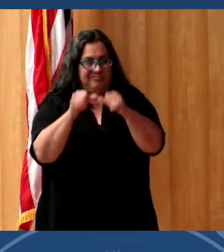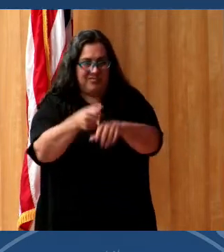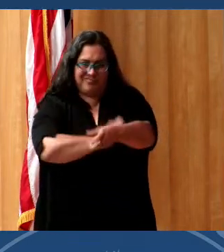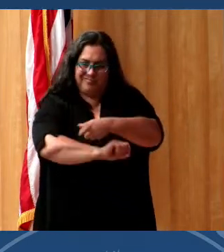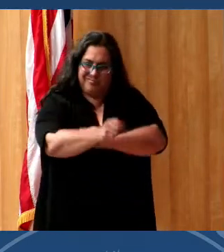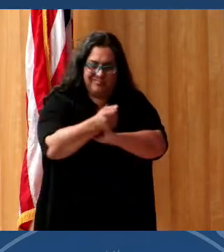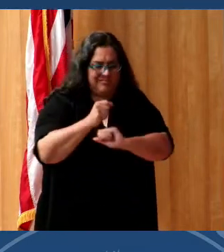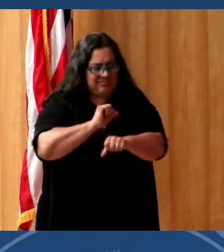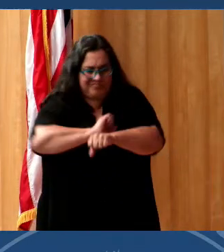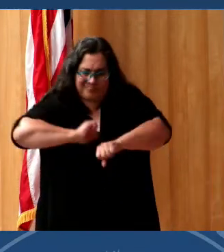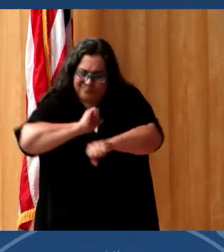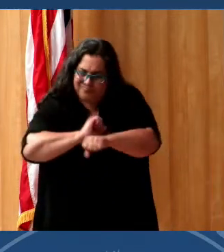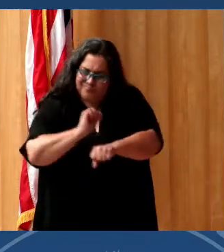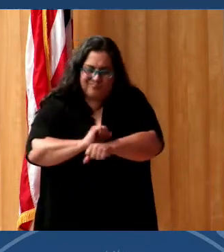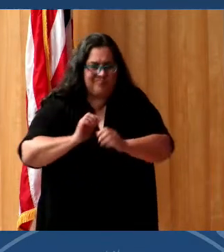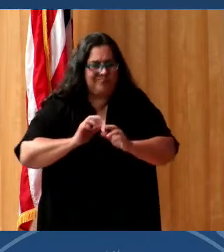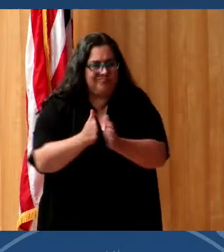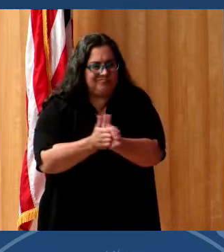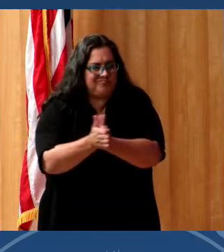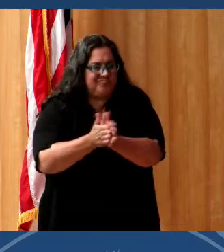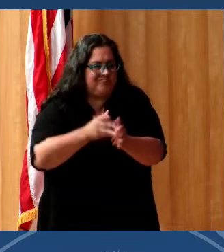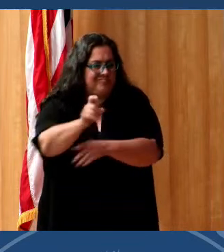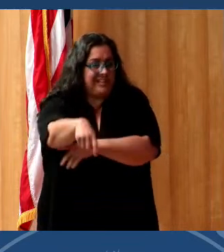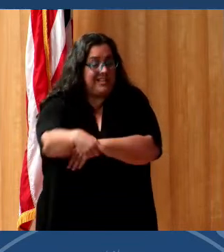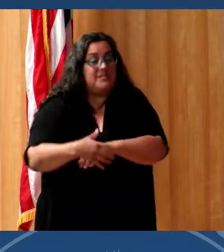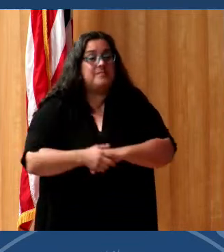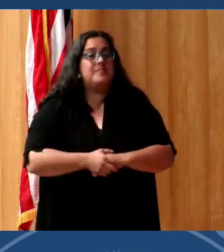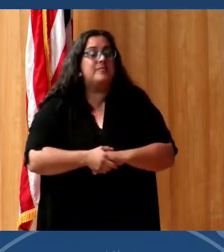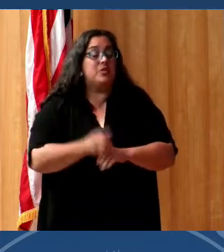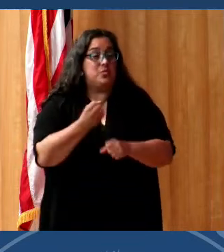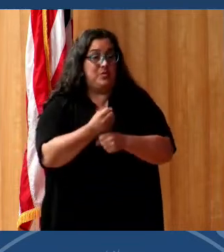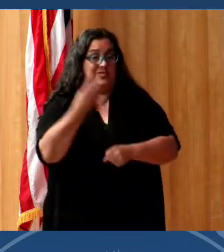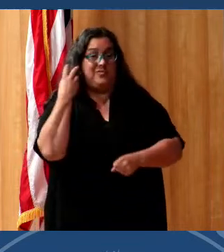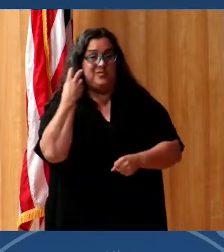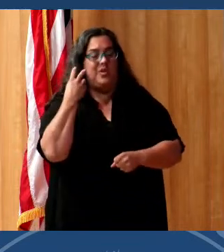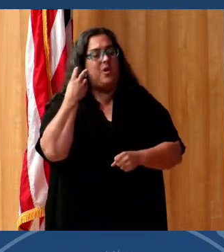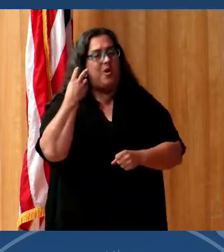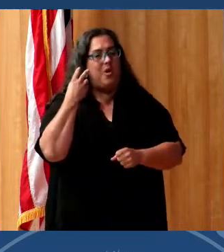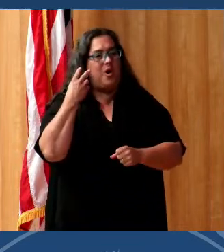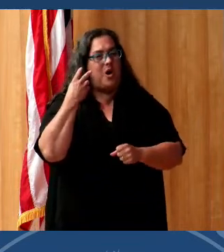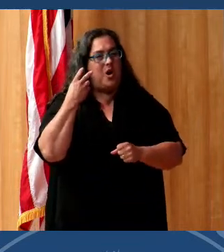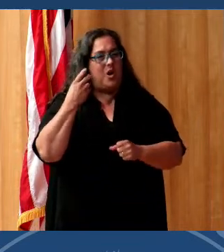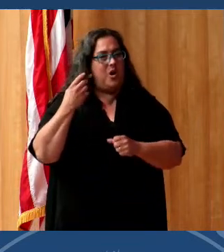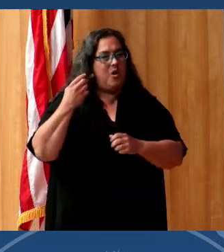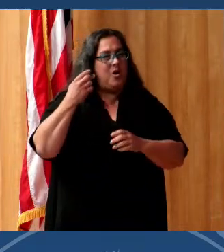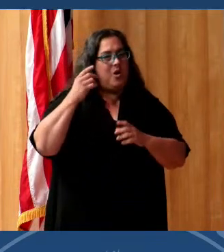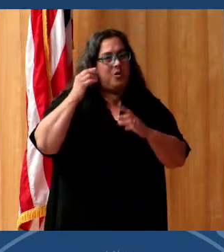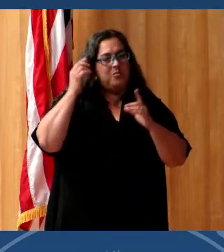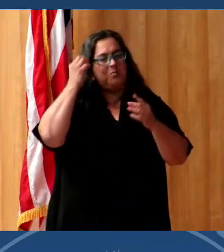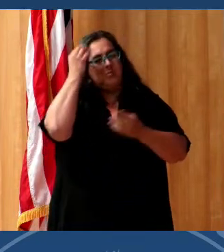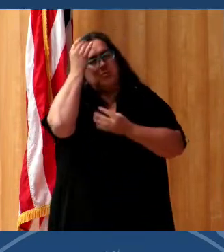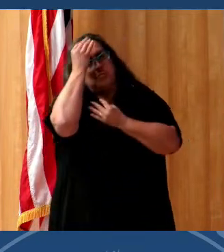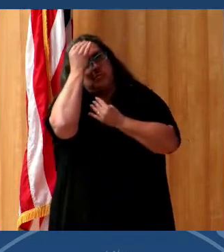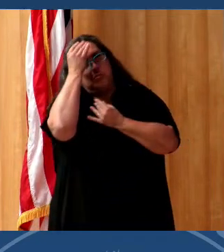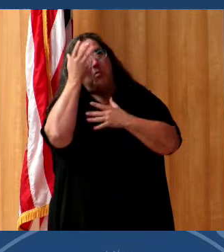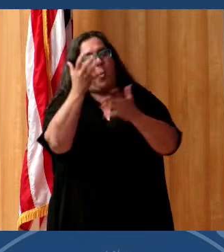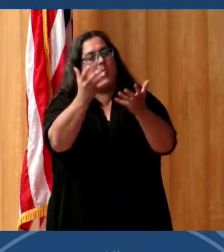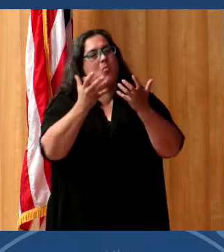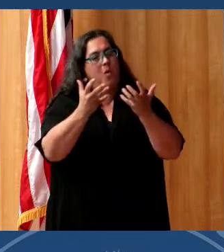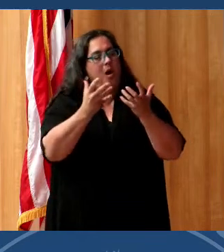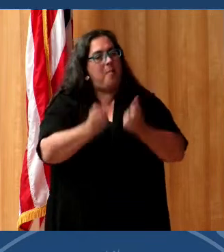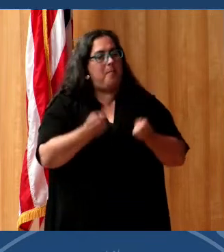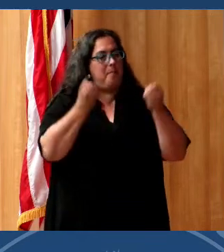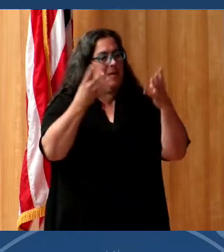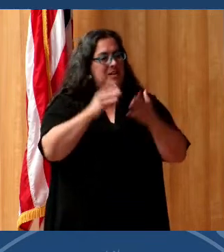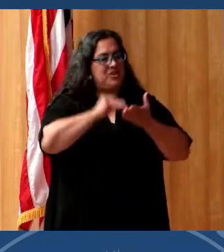we heard 2 years ago when we wanted as many students in summer learning opportunities as possible, we heard